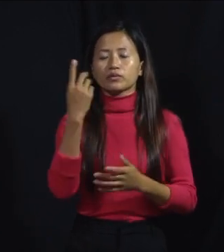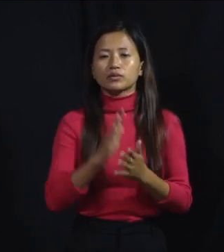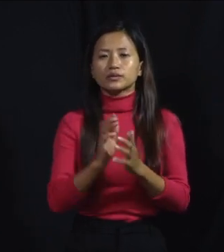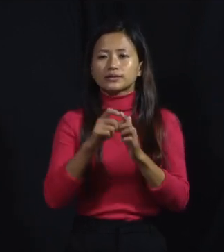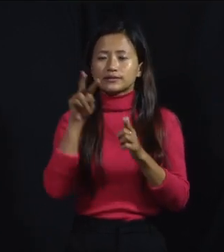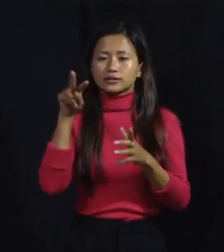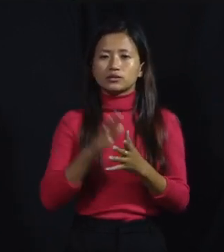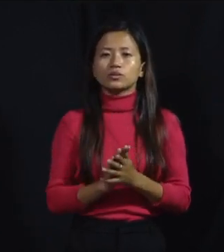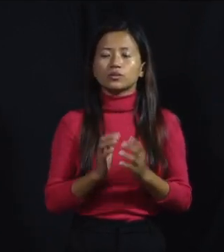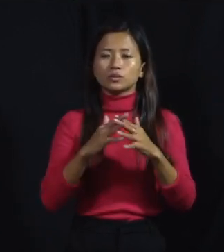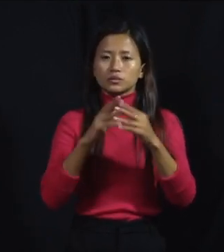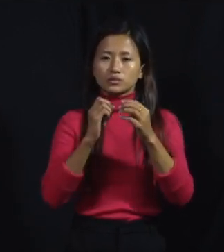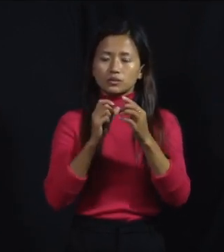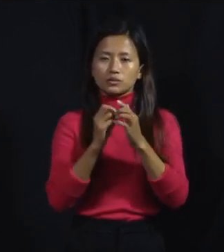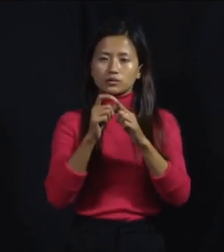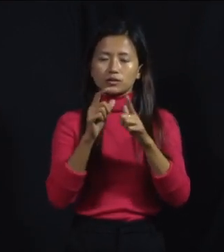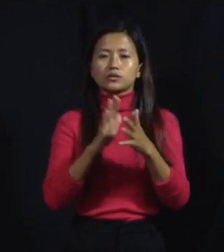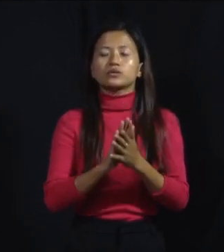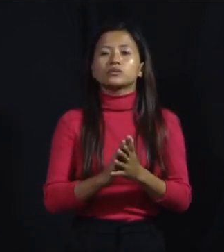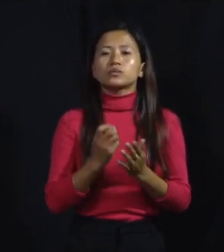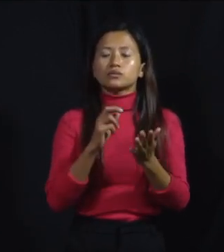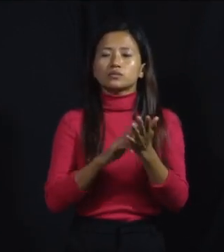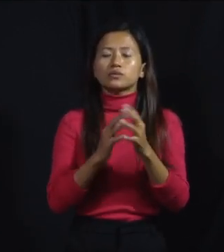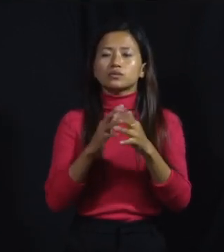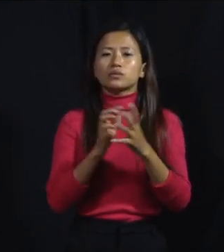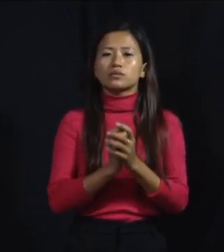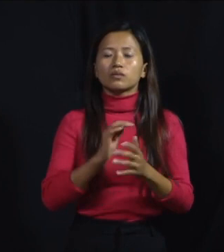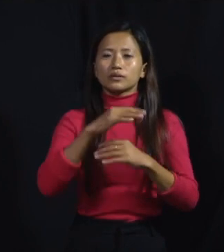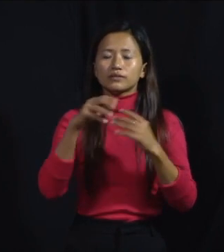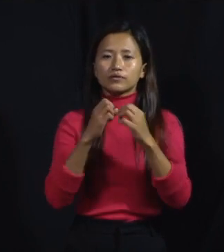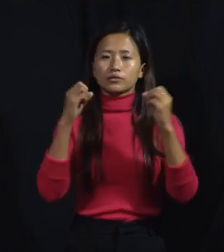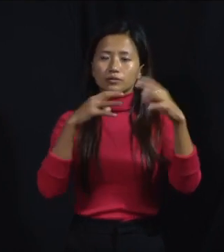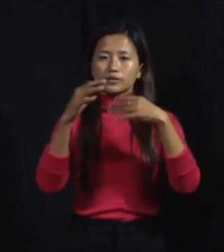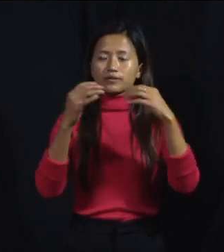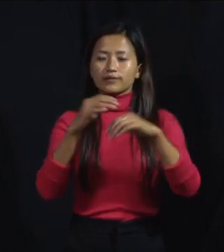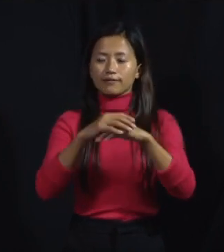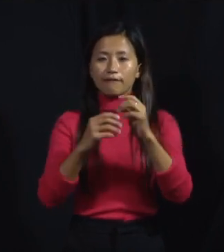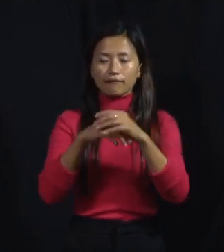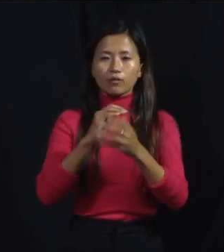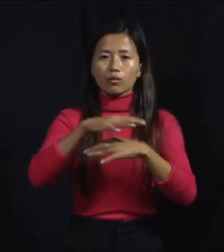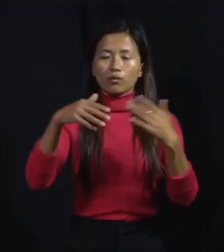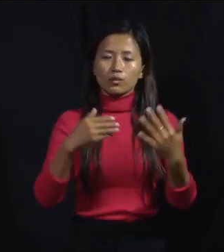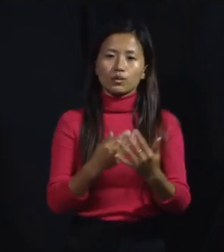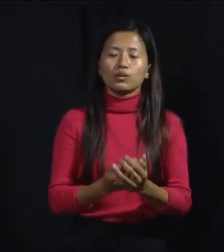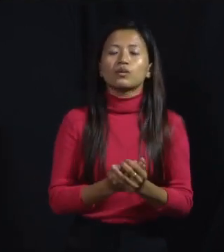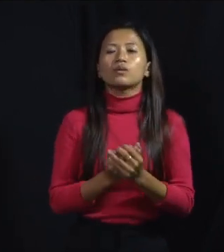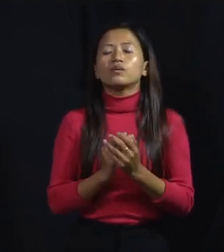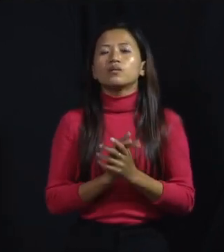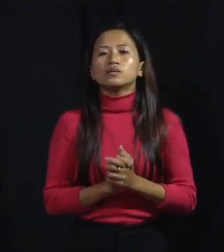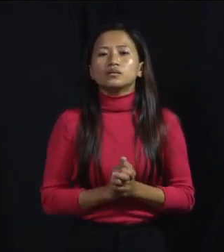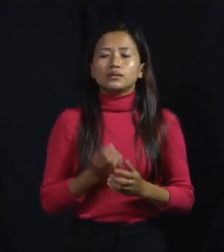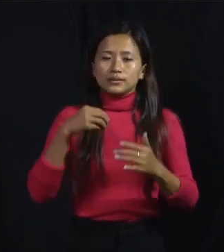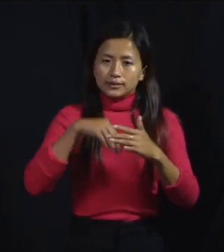by Woodward is, environment covers all the factors. Here, when they say all, it means